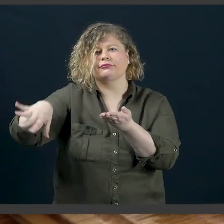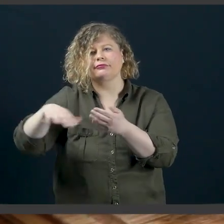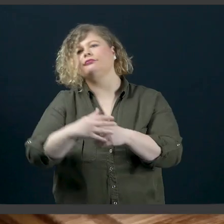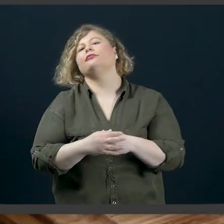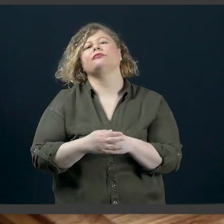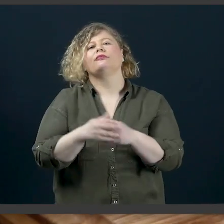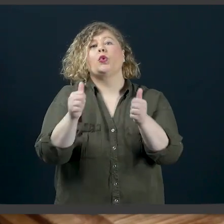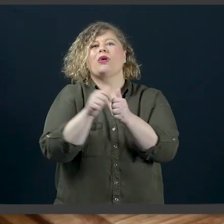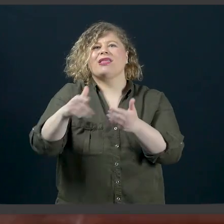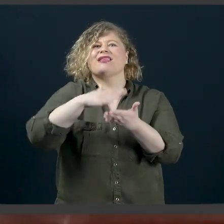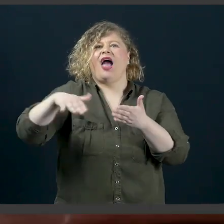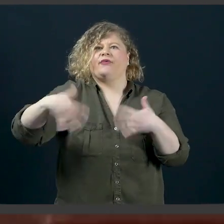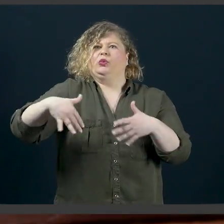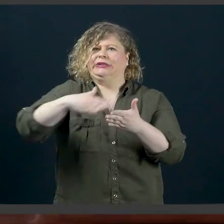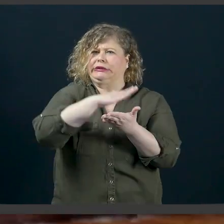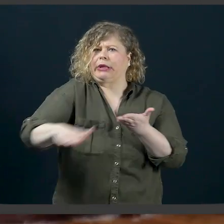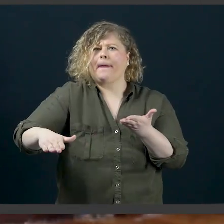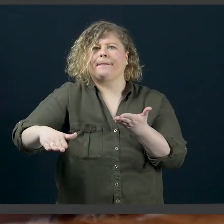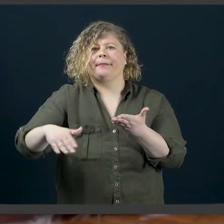a sharp knife.